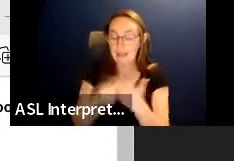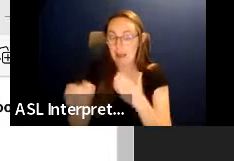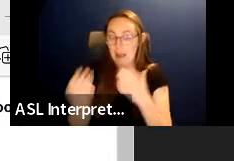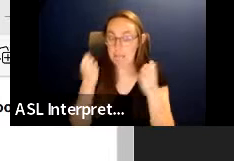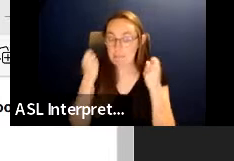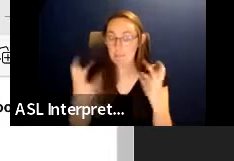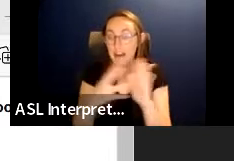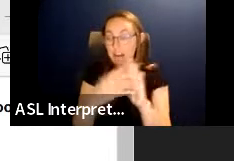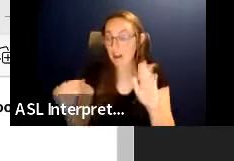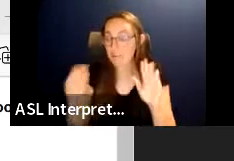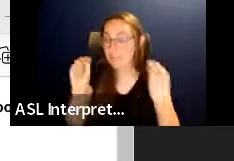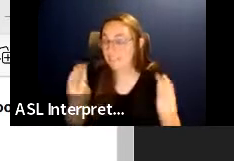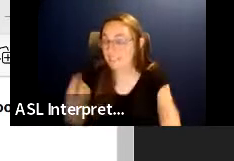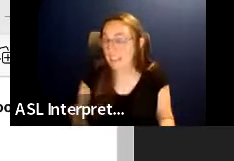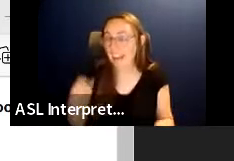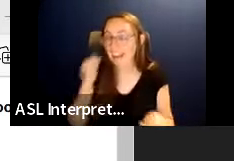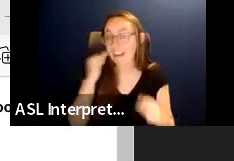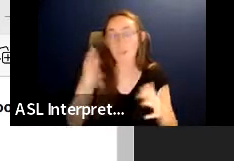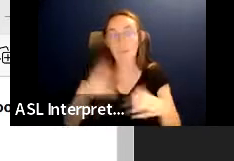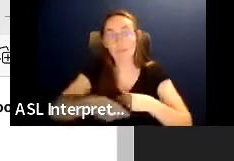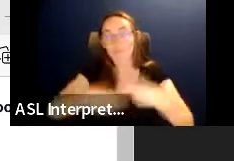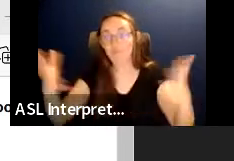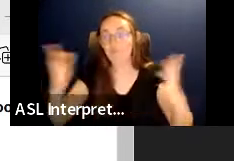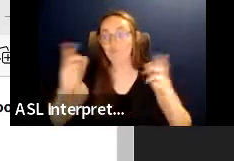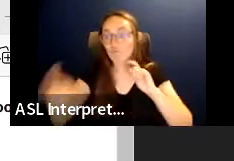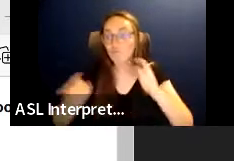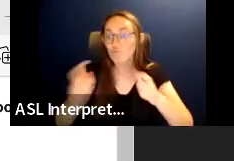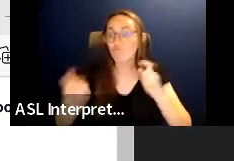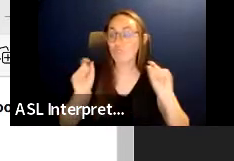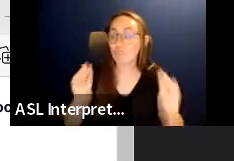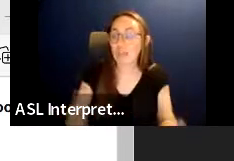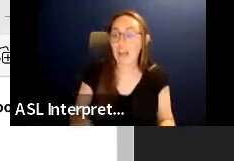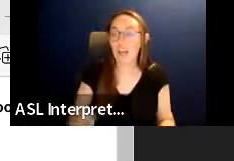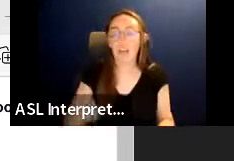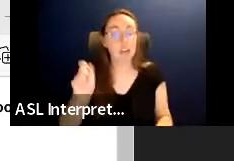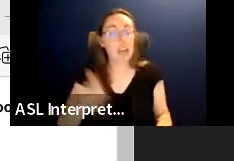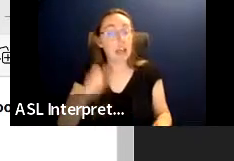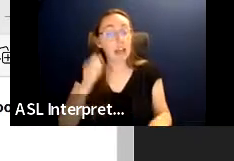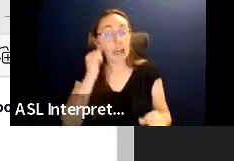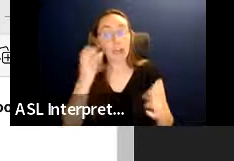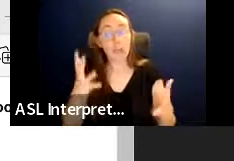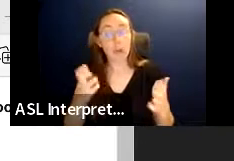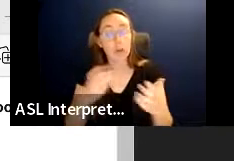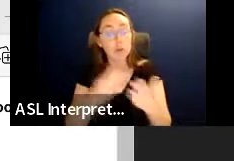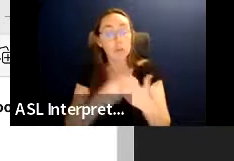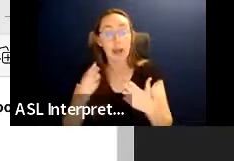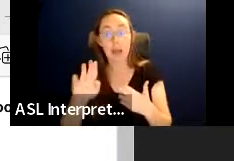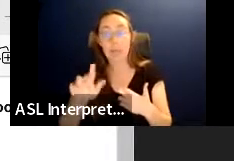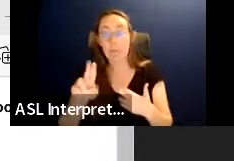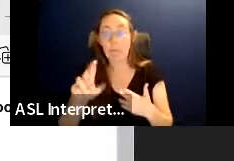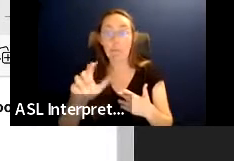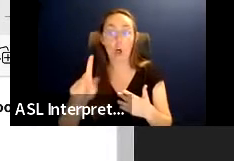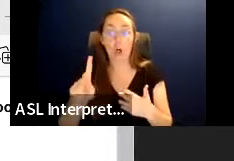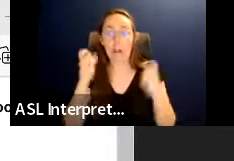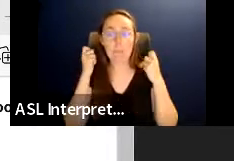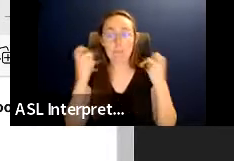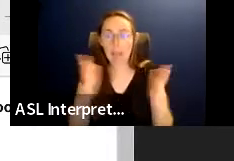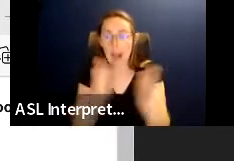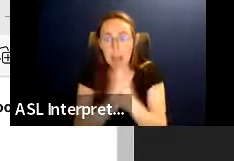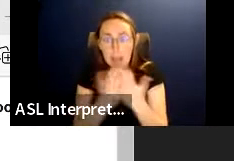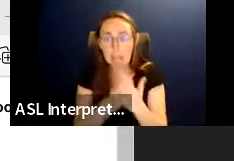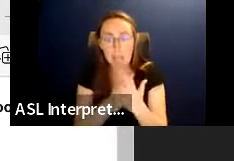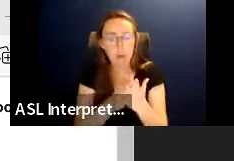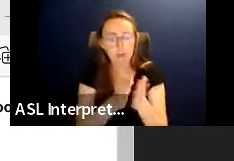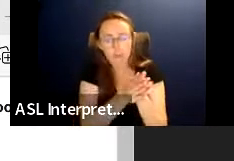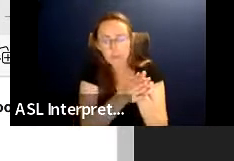Yes. And if you want to buy in bulk, like a, you know, a case of books or whatever, contact me